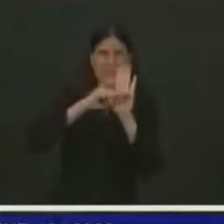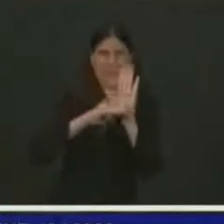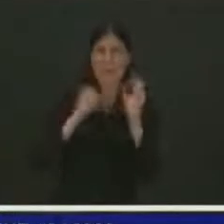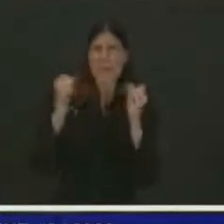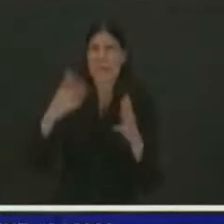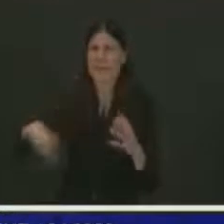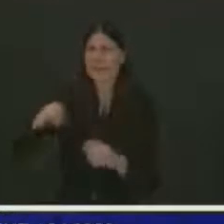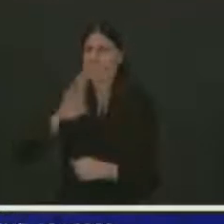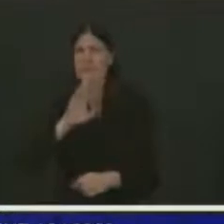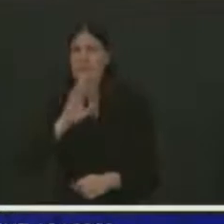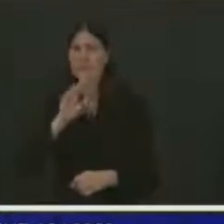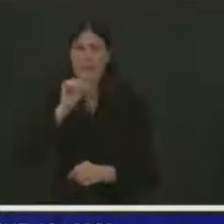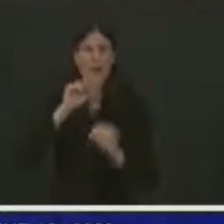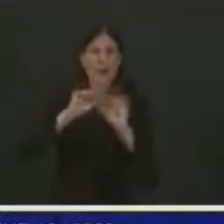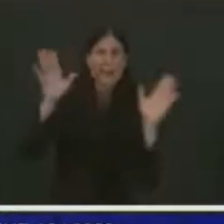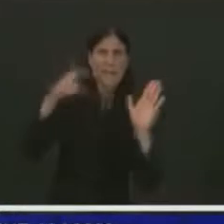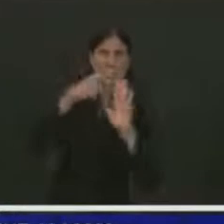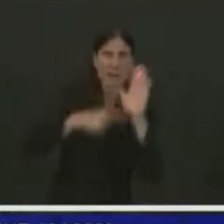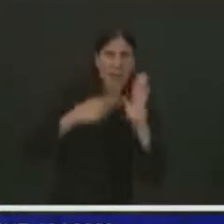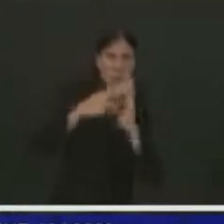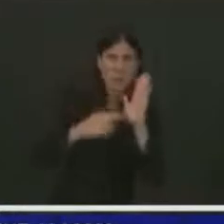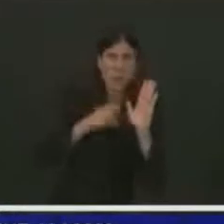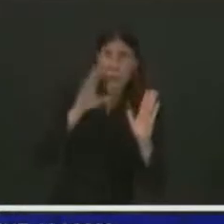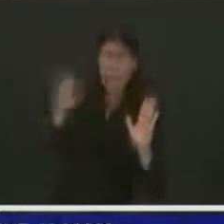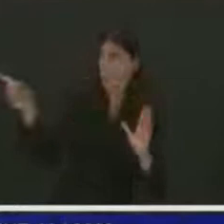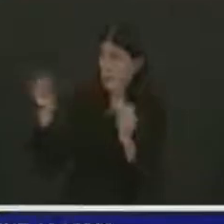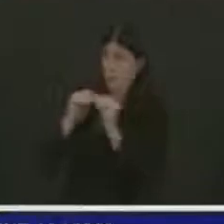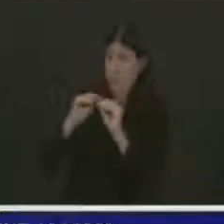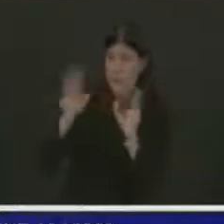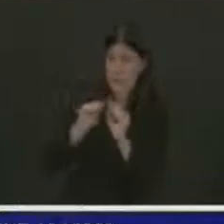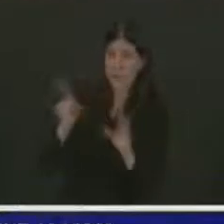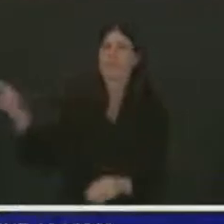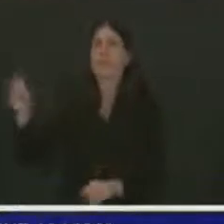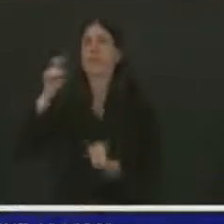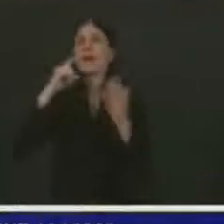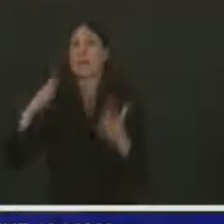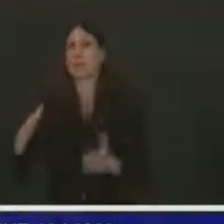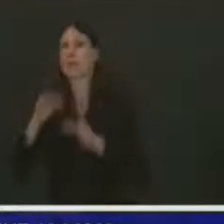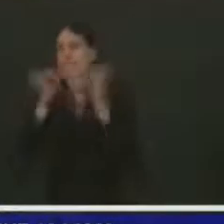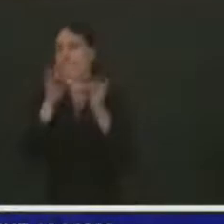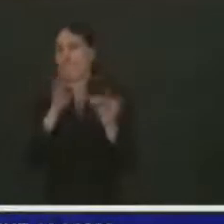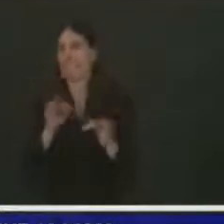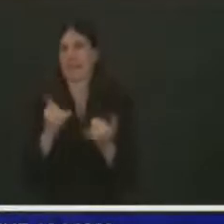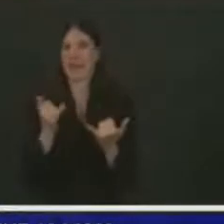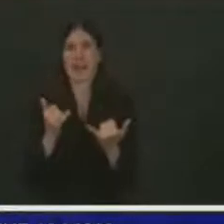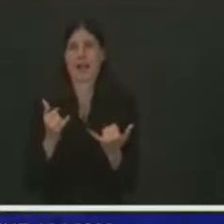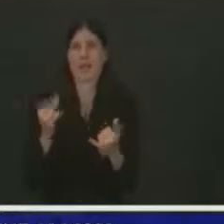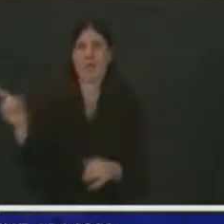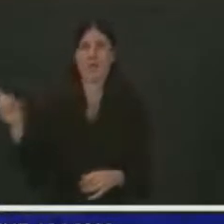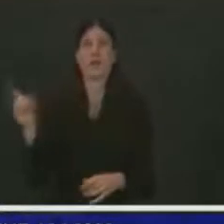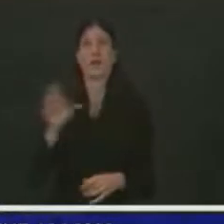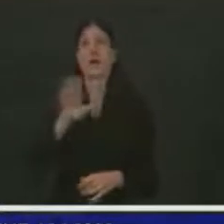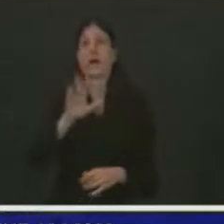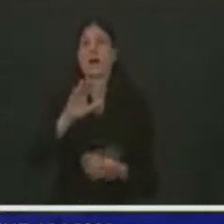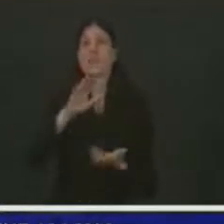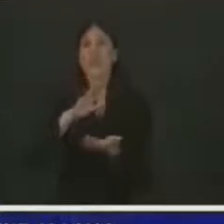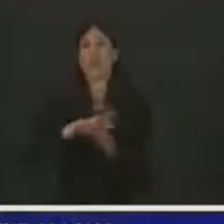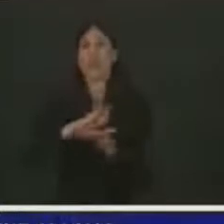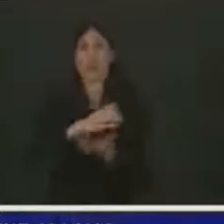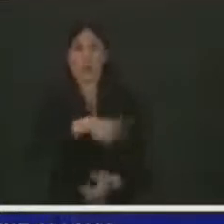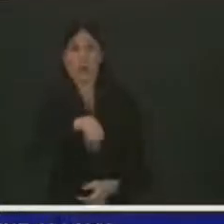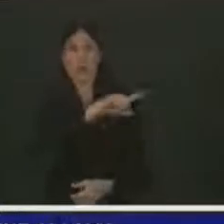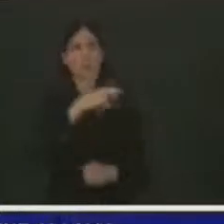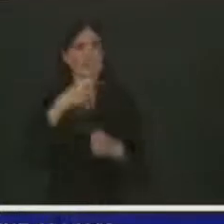than answers, as you've said sometimes? So first, let me say, I feel for them because they have a tough job. This is a tough job. We're going to do it.